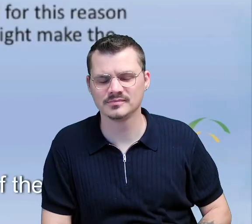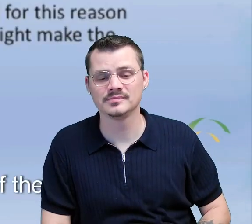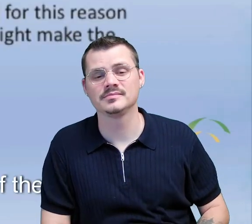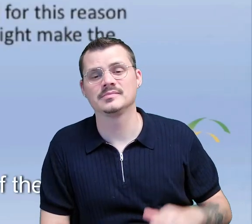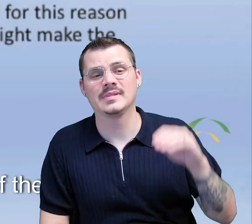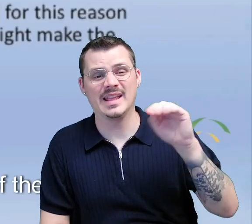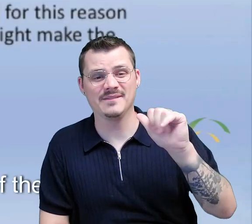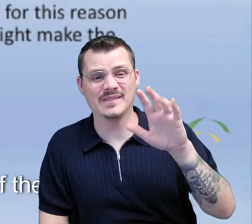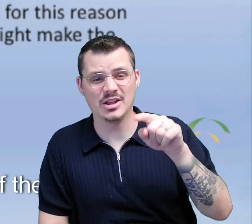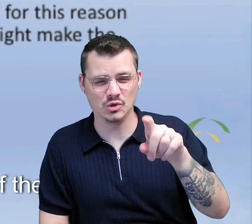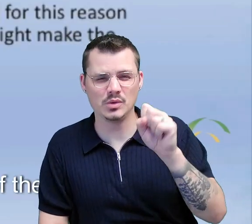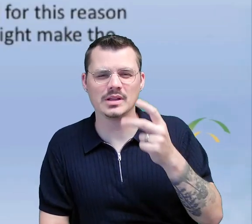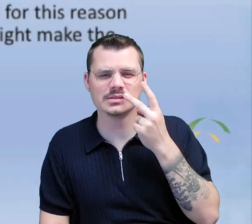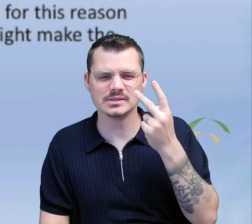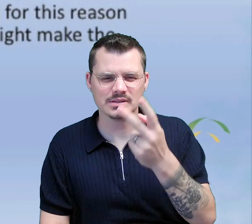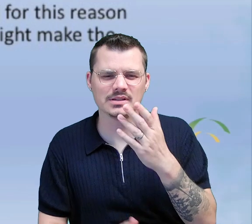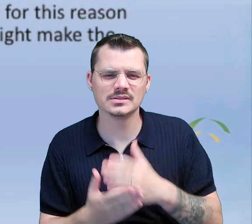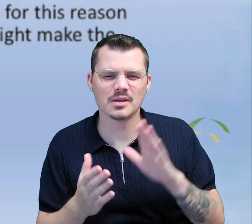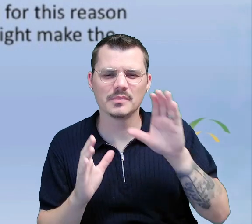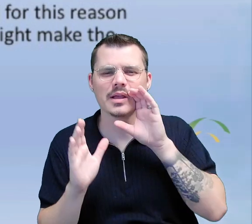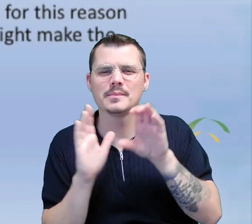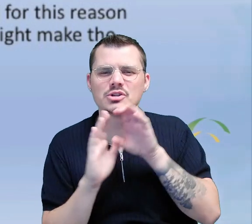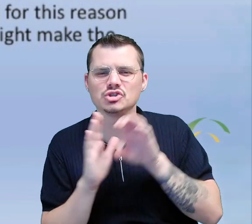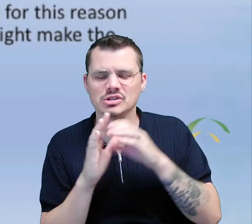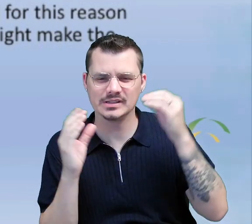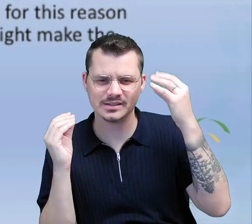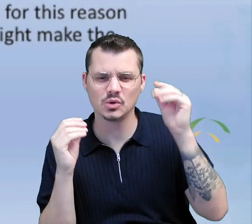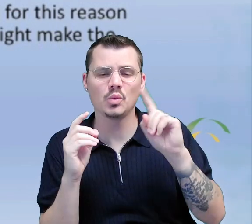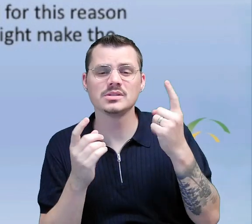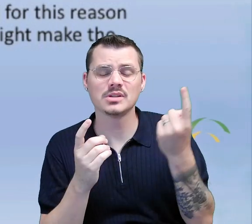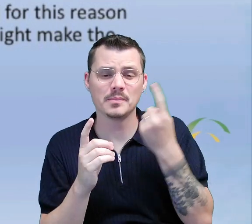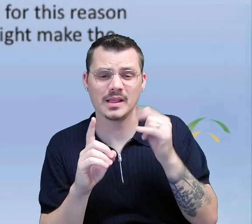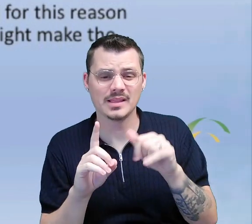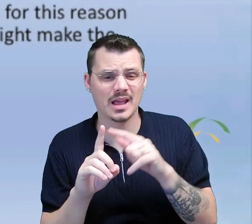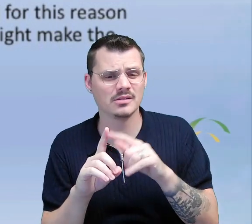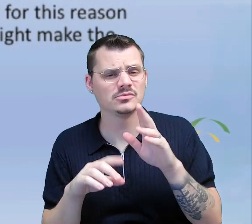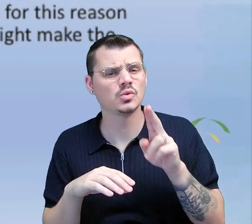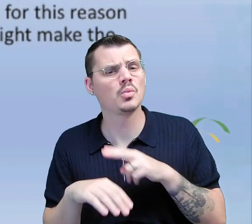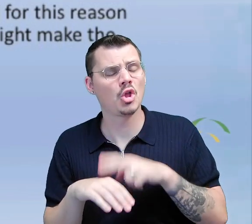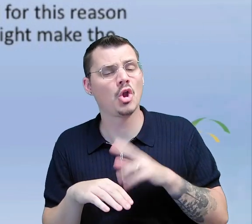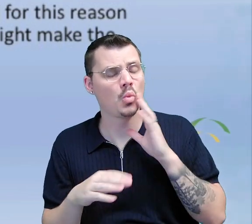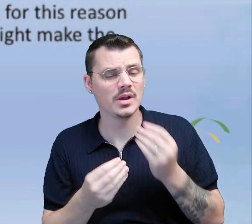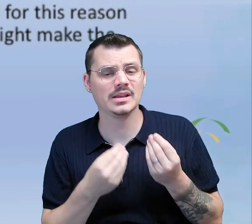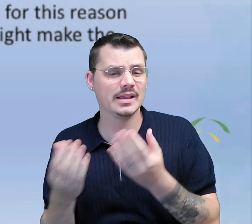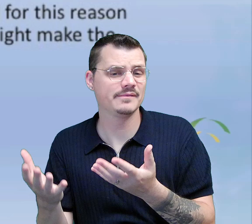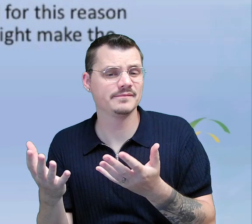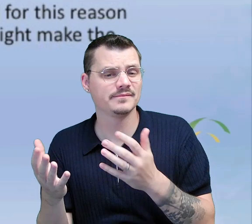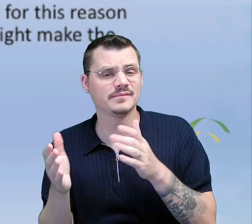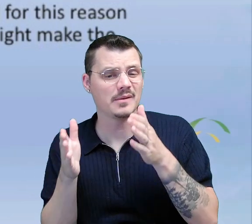In fact, you can watch this on some of the functional neuroimaging, where something that ordinarily will give